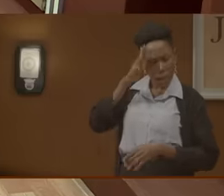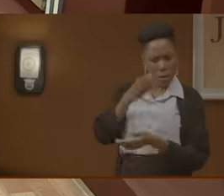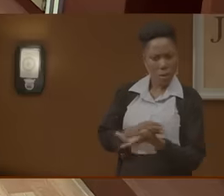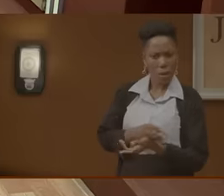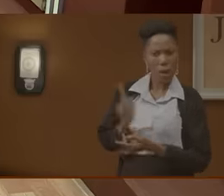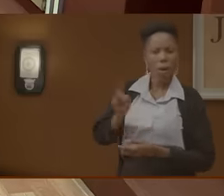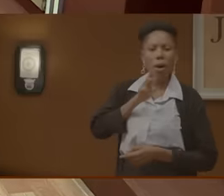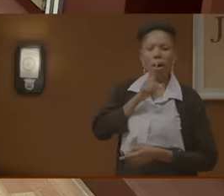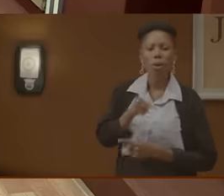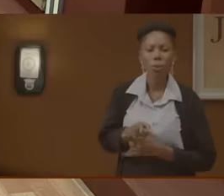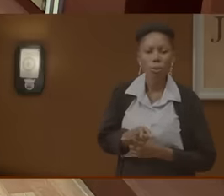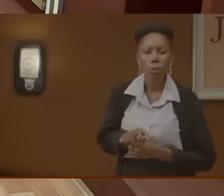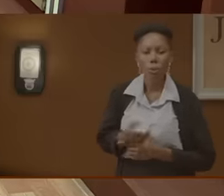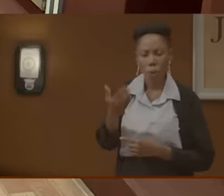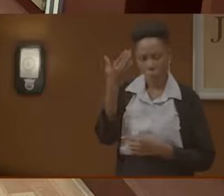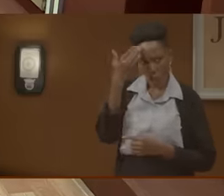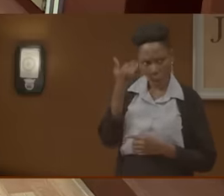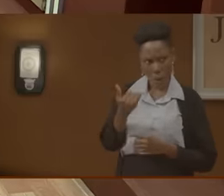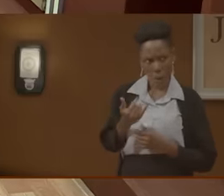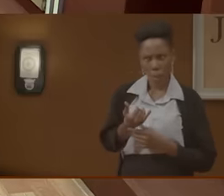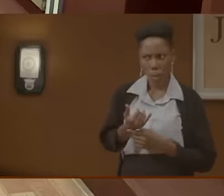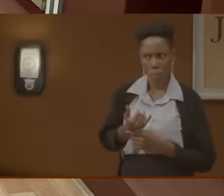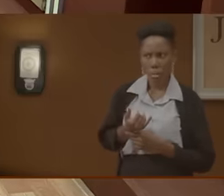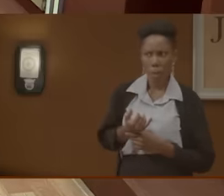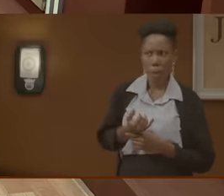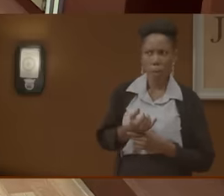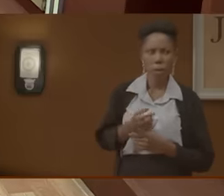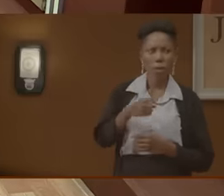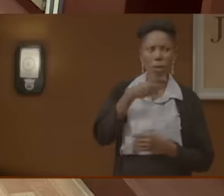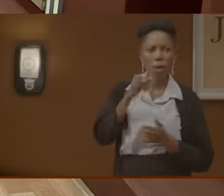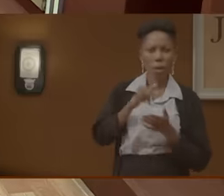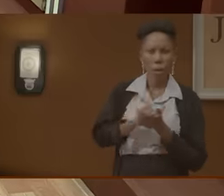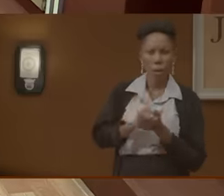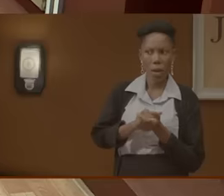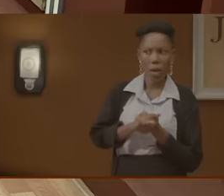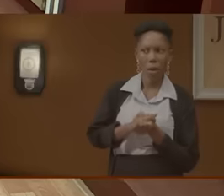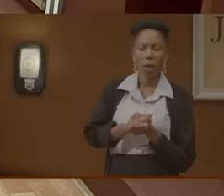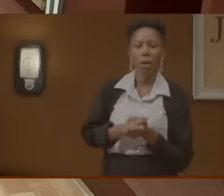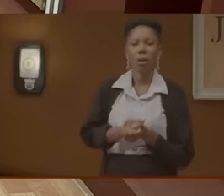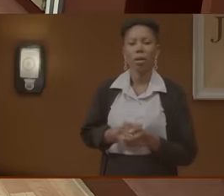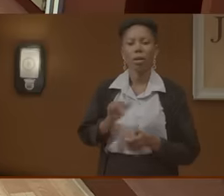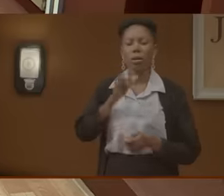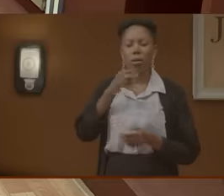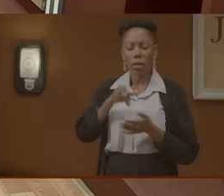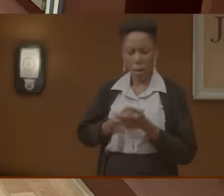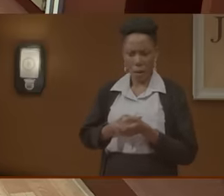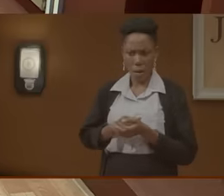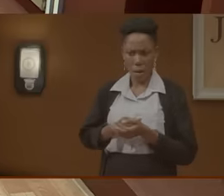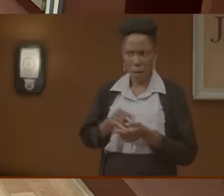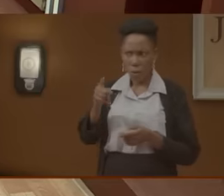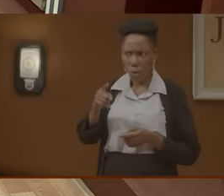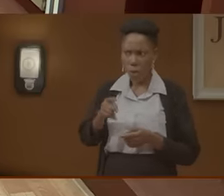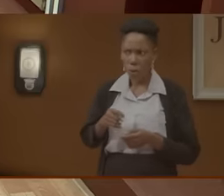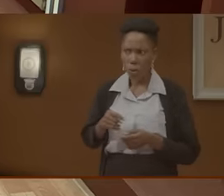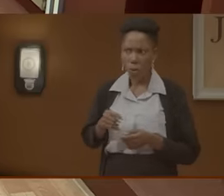Ososo. Because, no, Ososo. Where's Ososo? My village, Ososo. Okay. Okay. That's where the only kind of the boy go. Mm-hmm. I said, ah, you did